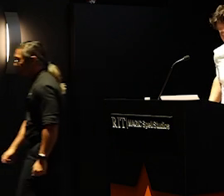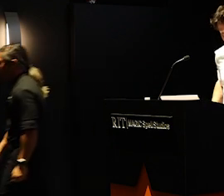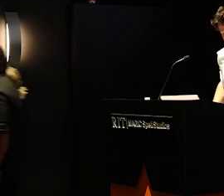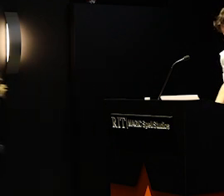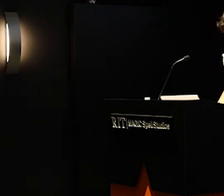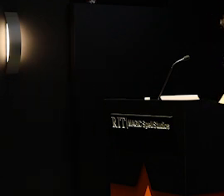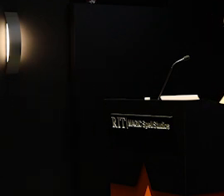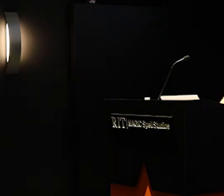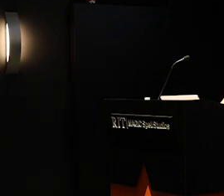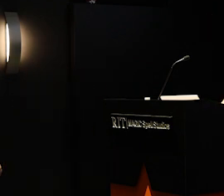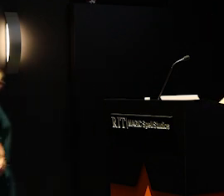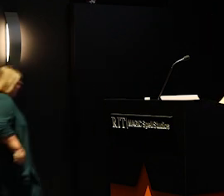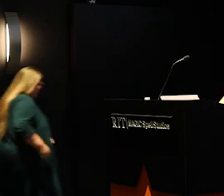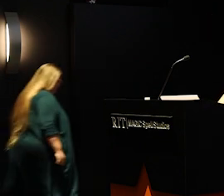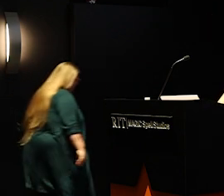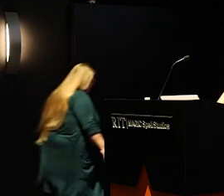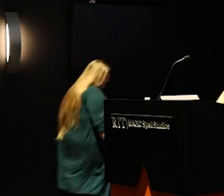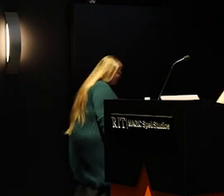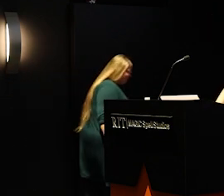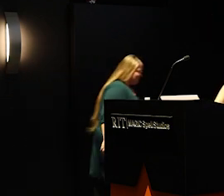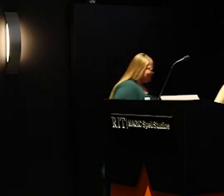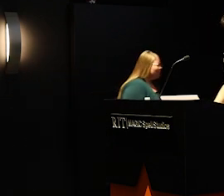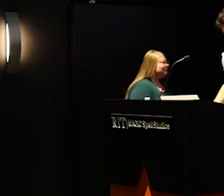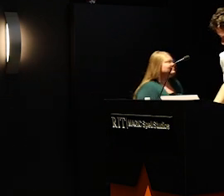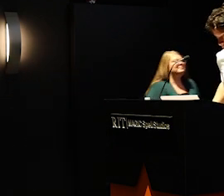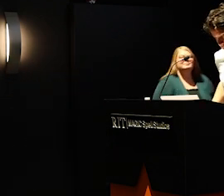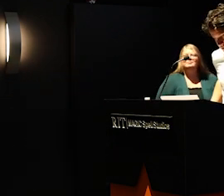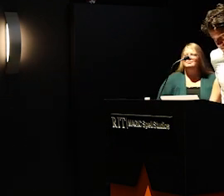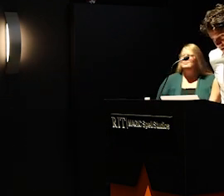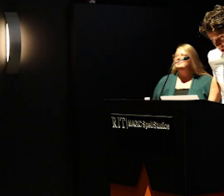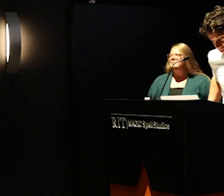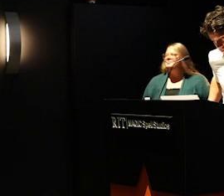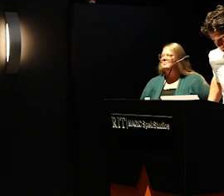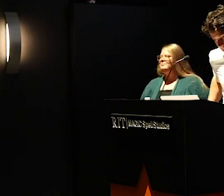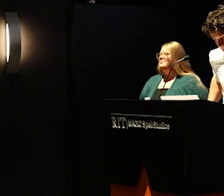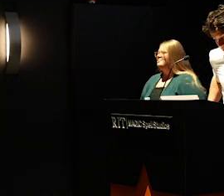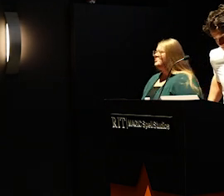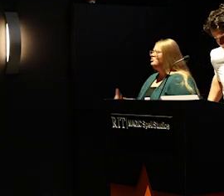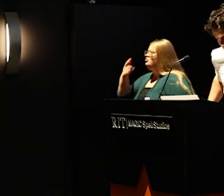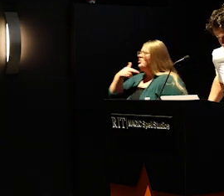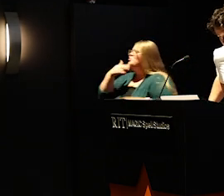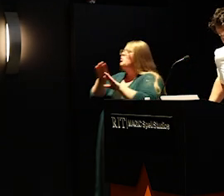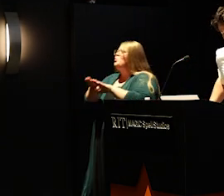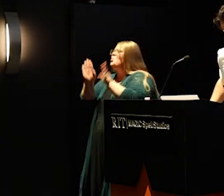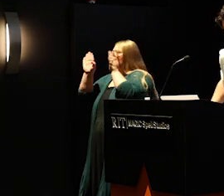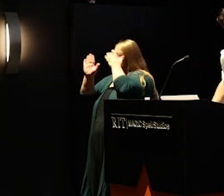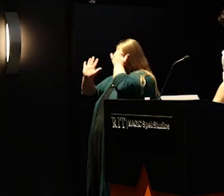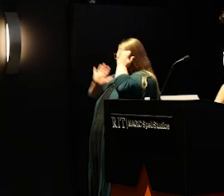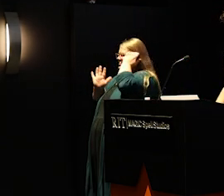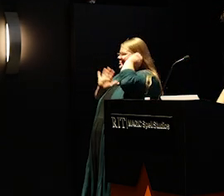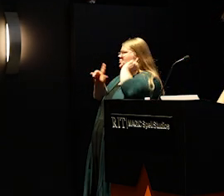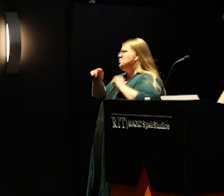opened in 2020, right before this thing called COVID happened. But this was